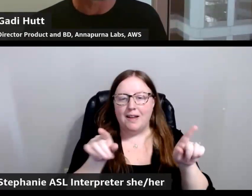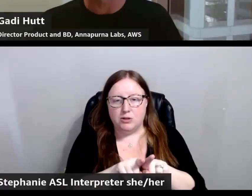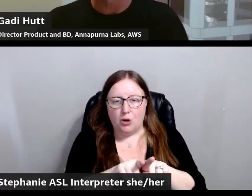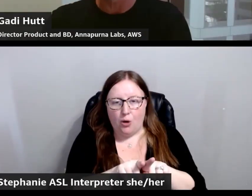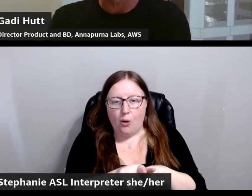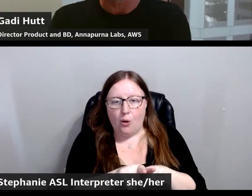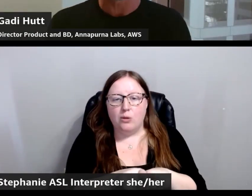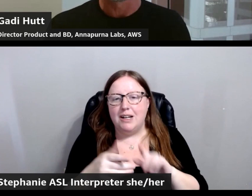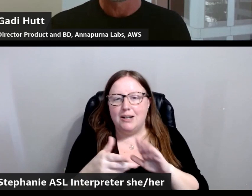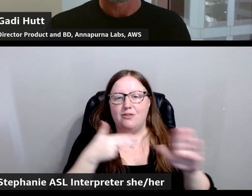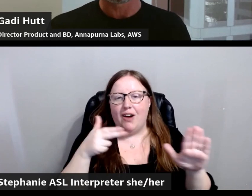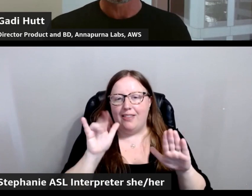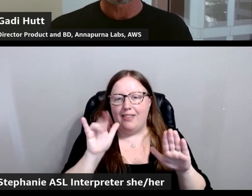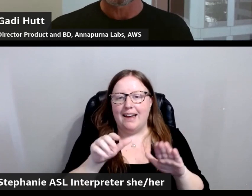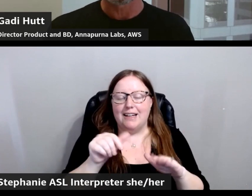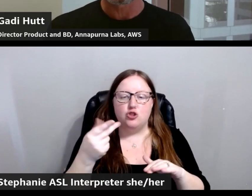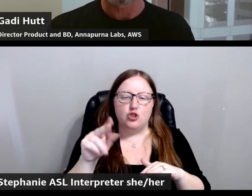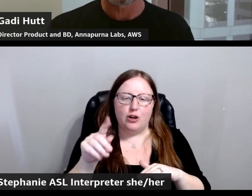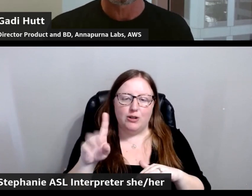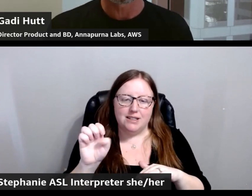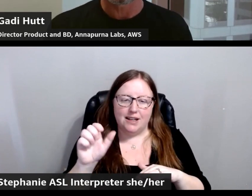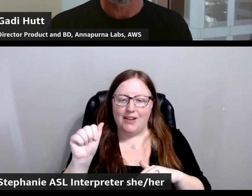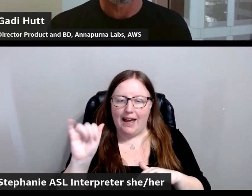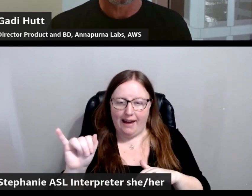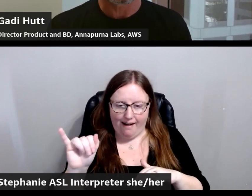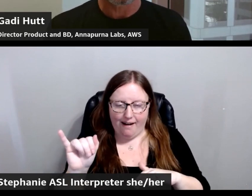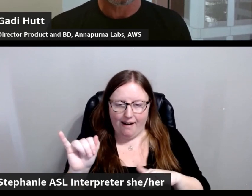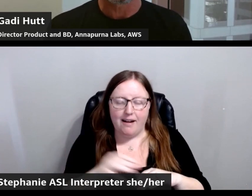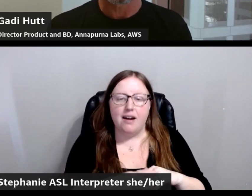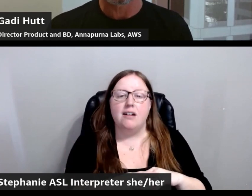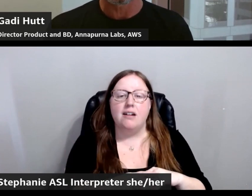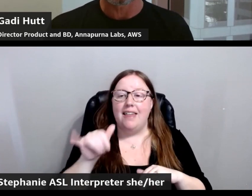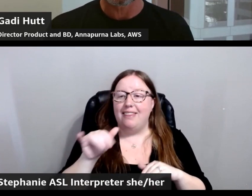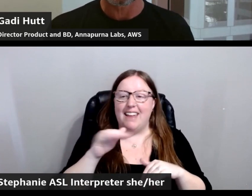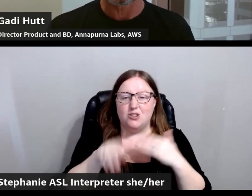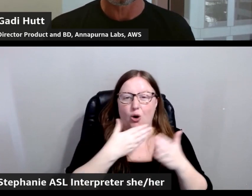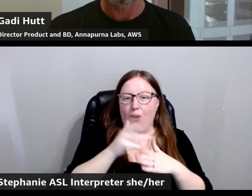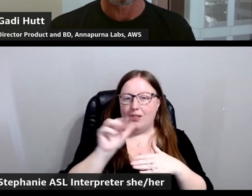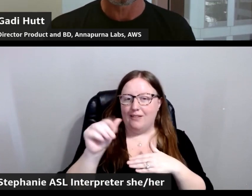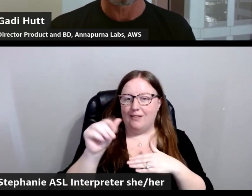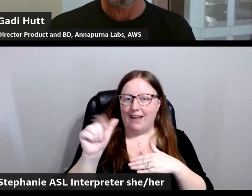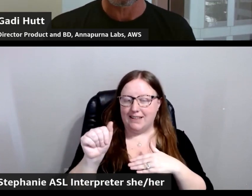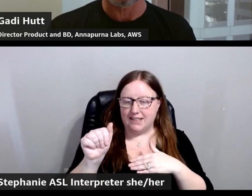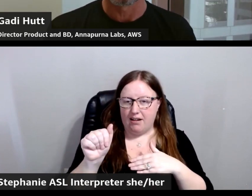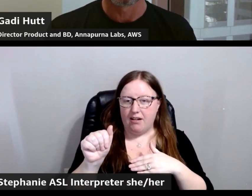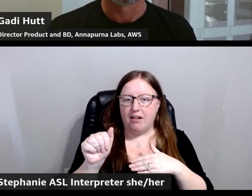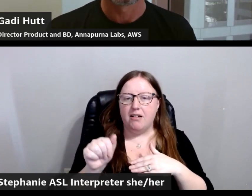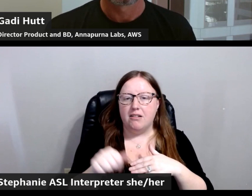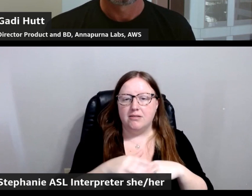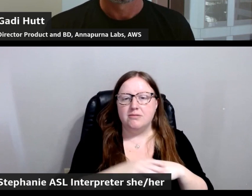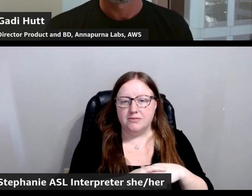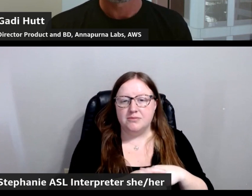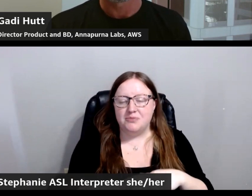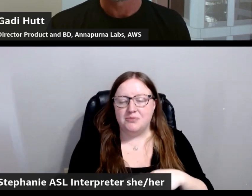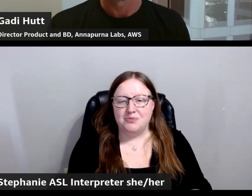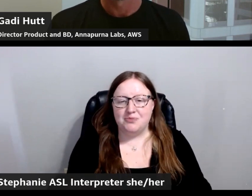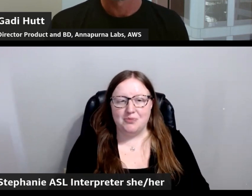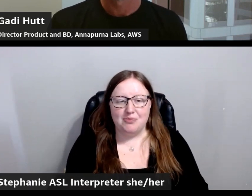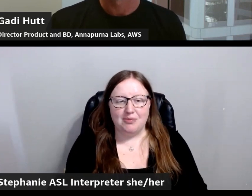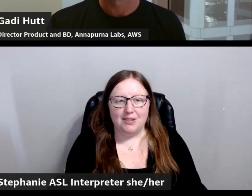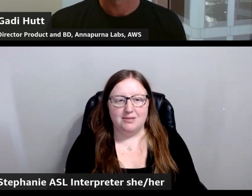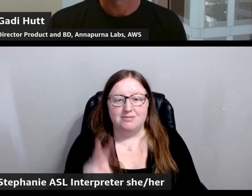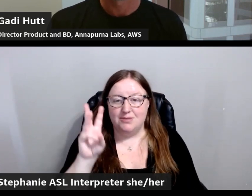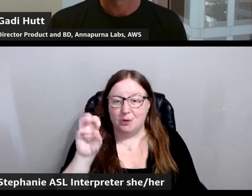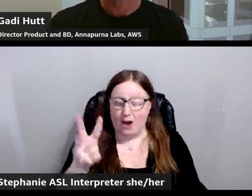least define it as generative AI, and that's 100%. All of Alexa is 100% on Inferentia. There's a